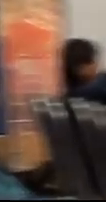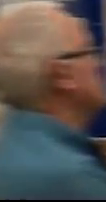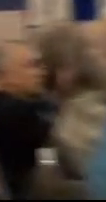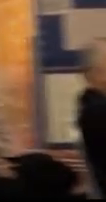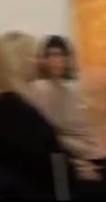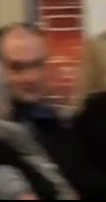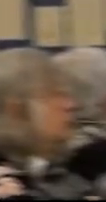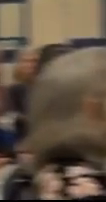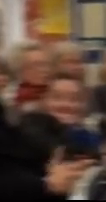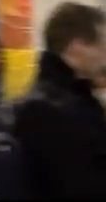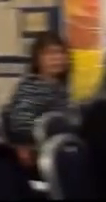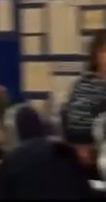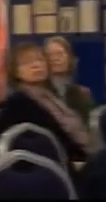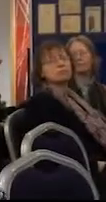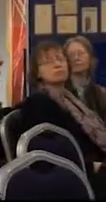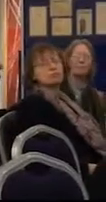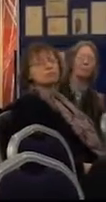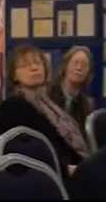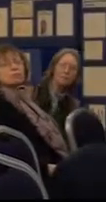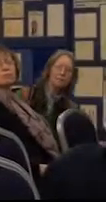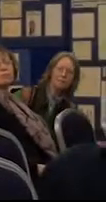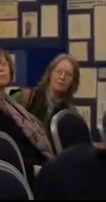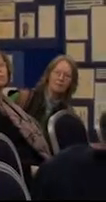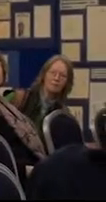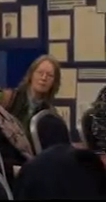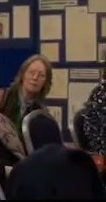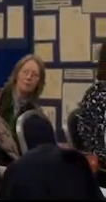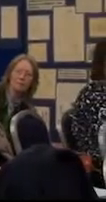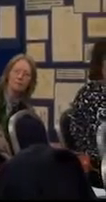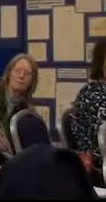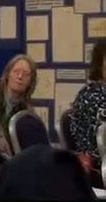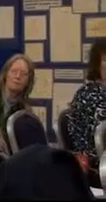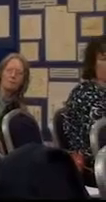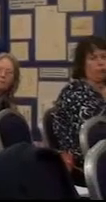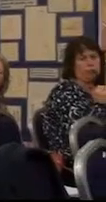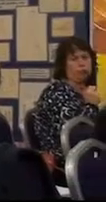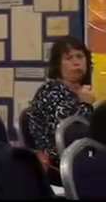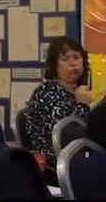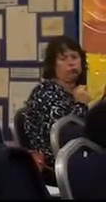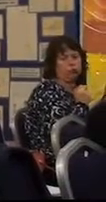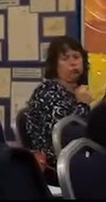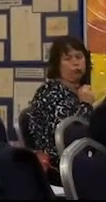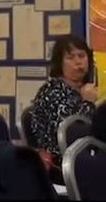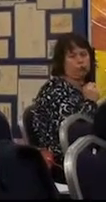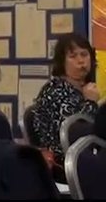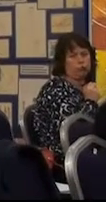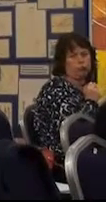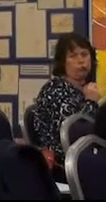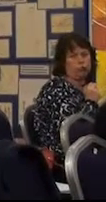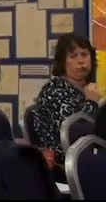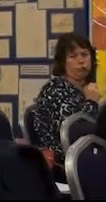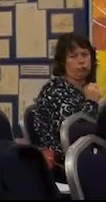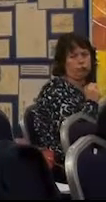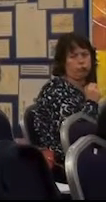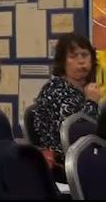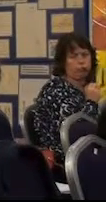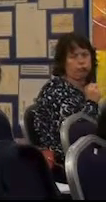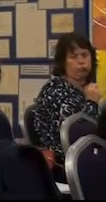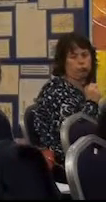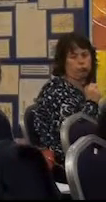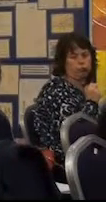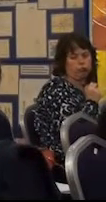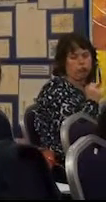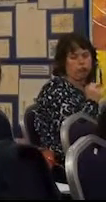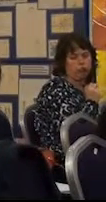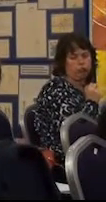Lisa. Hi, Alison. Thank you for your contribution, and I really enjoyed it. I was here last night and saw the film, Richard's